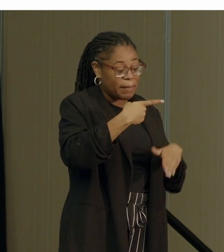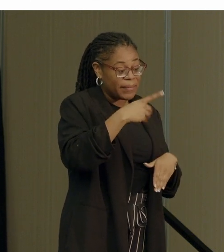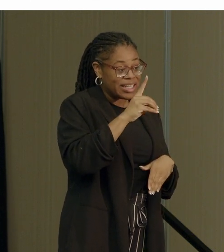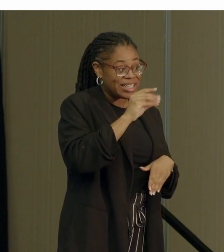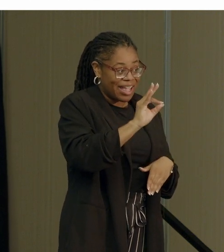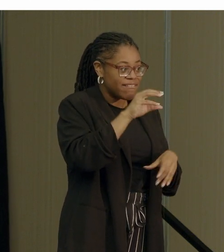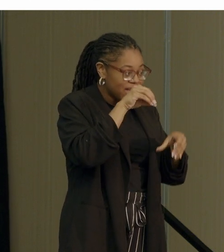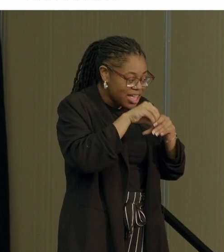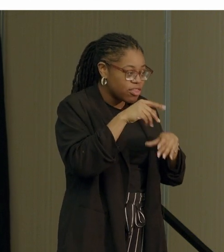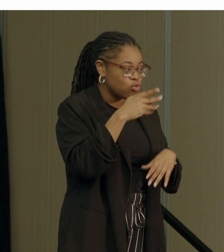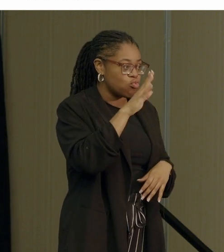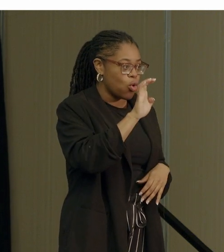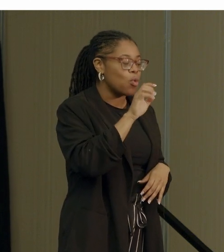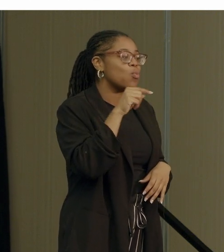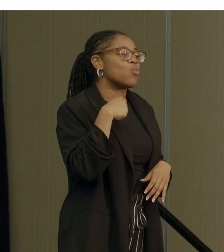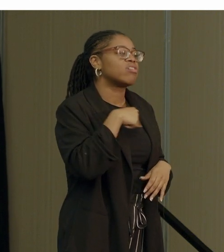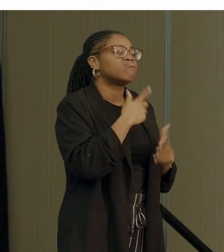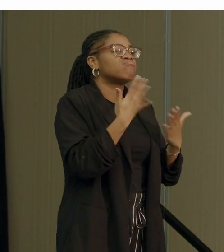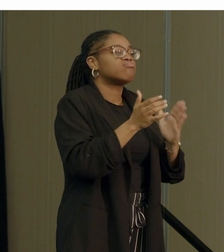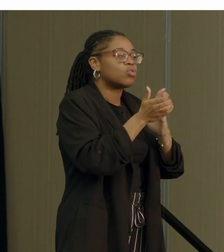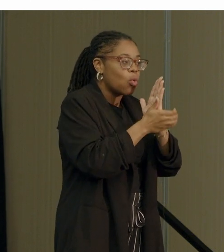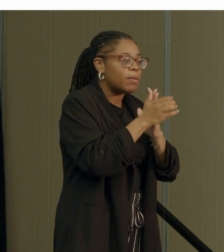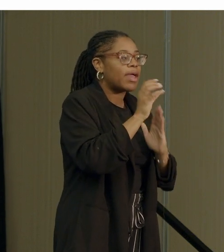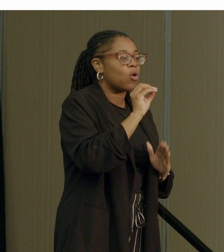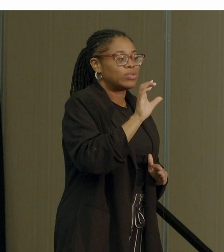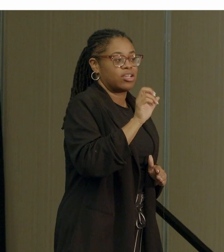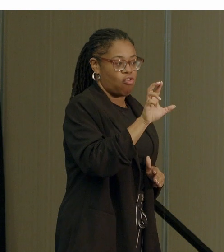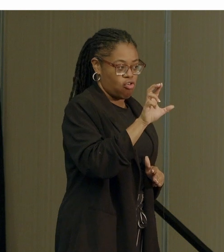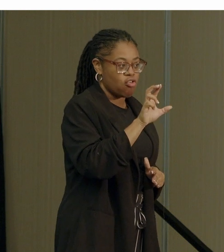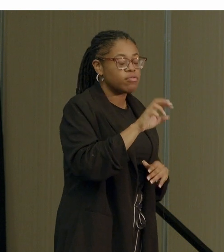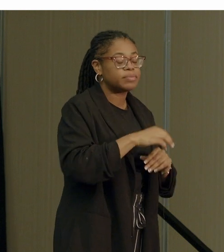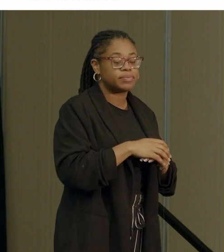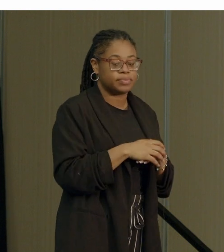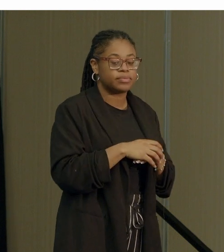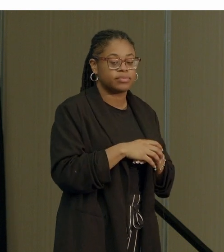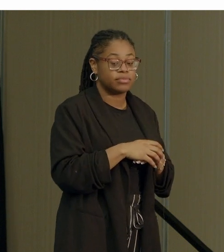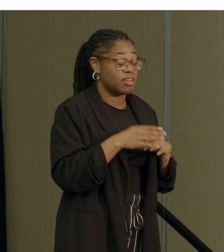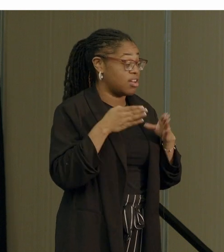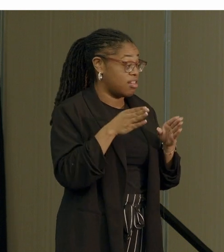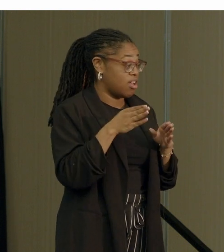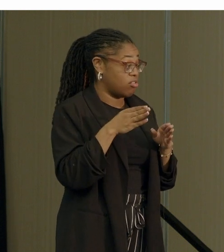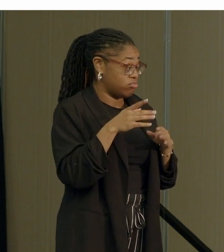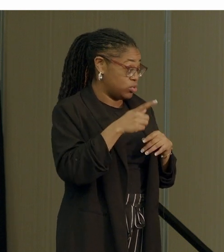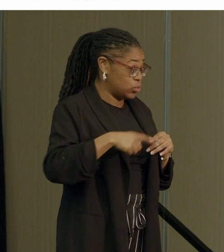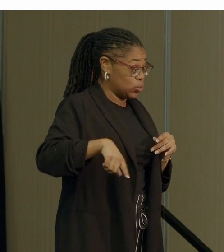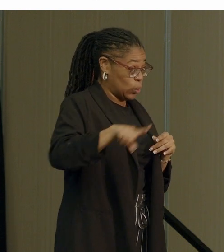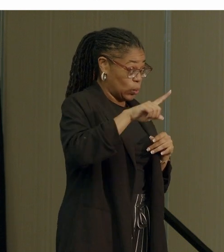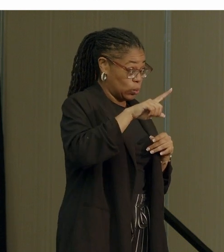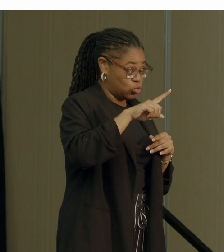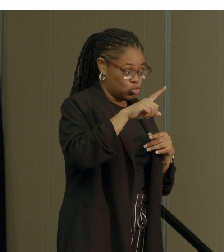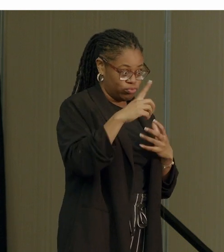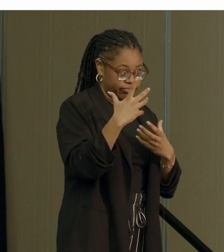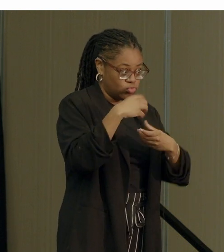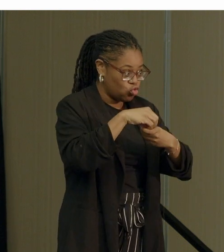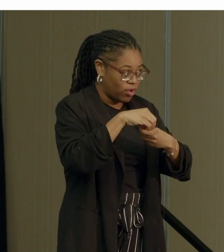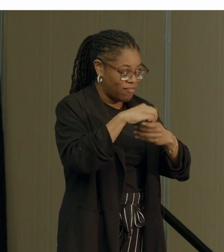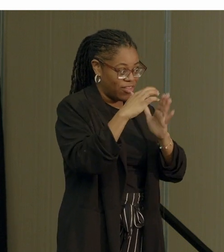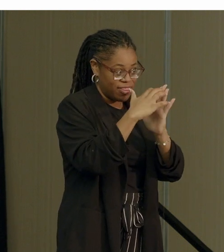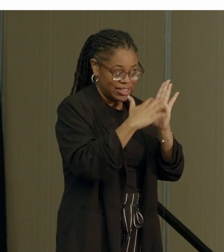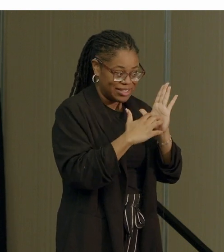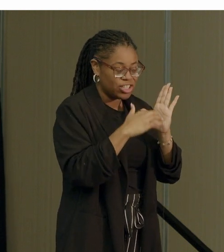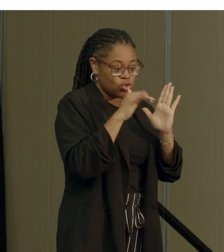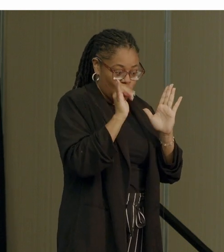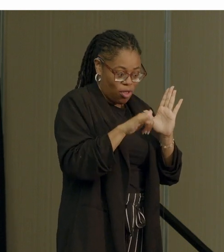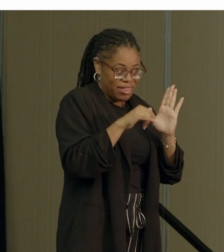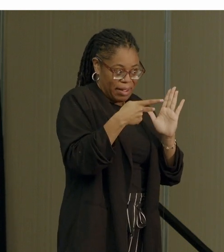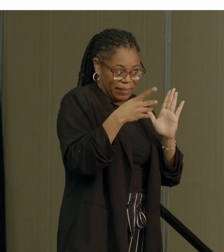Chrome, we will automatically OCR it and allow you to interact with the text on that